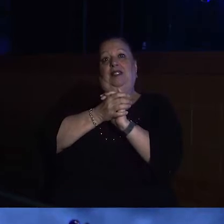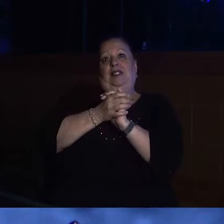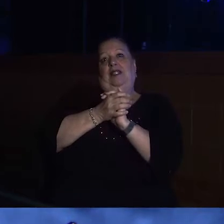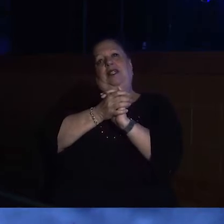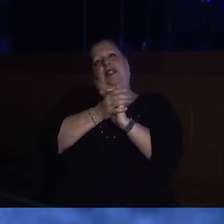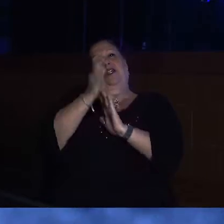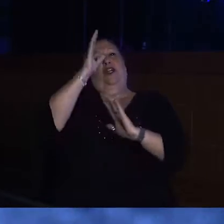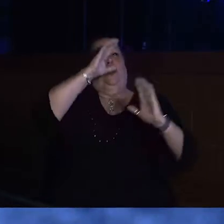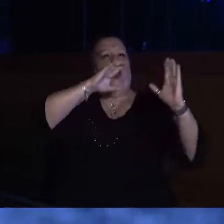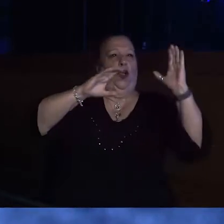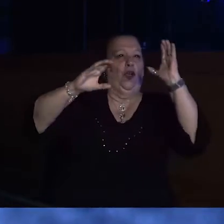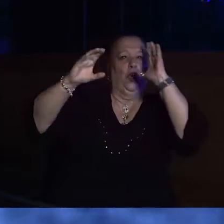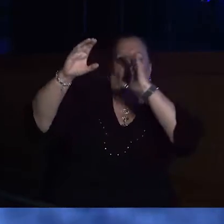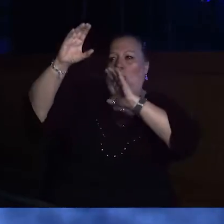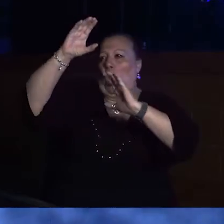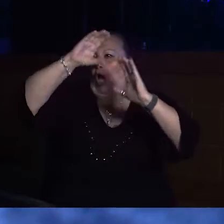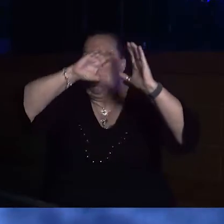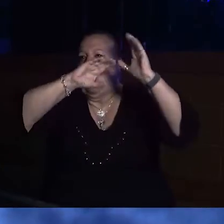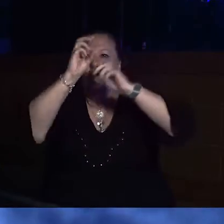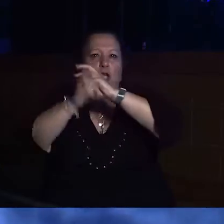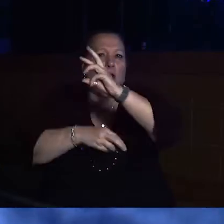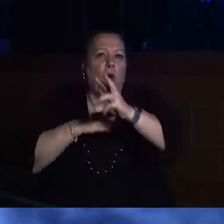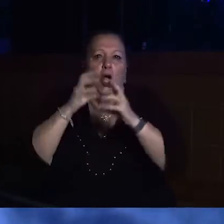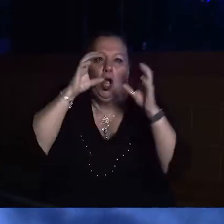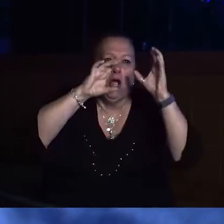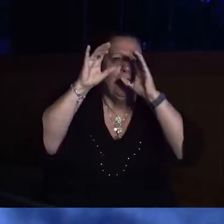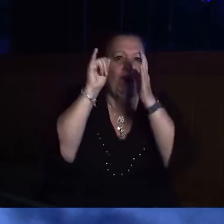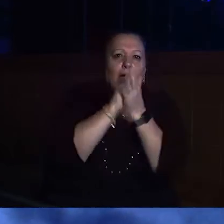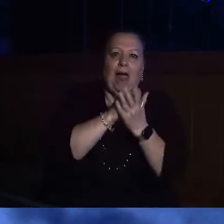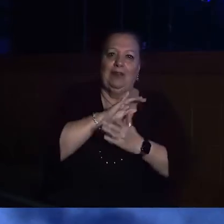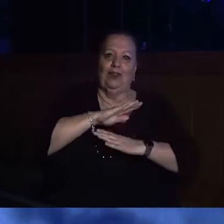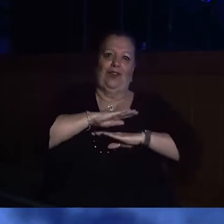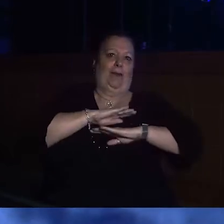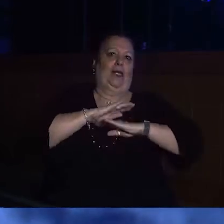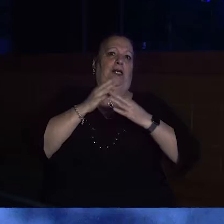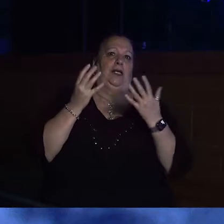you've searched the world looking for that fulfillment.